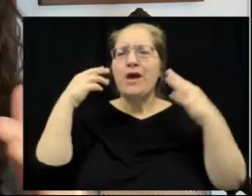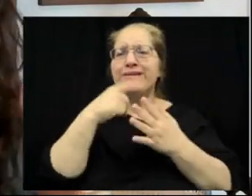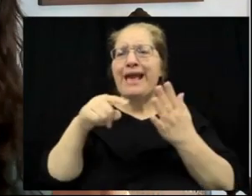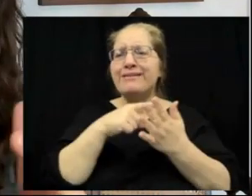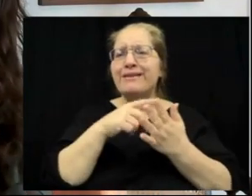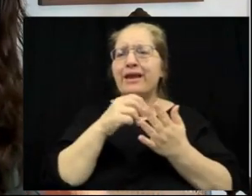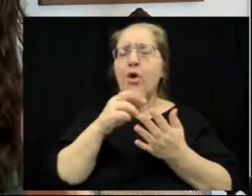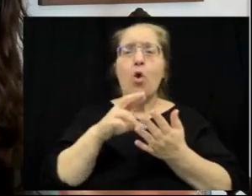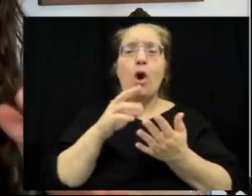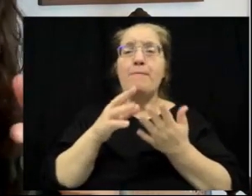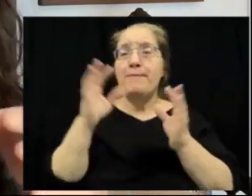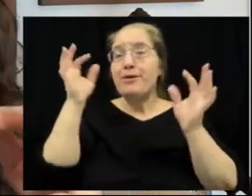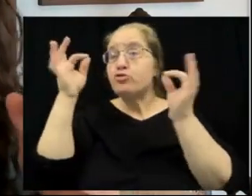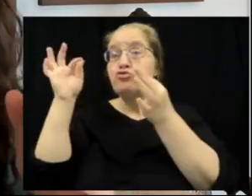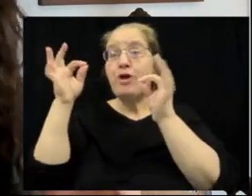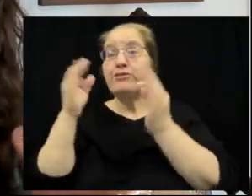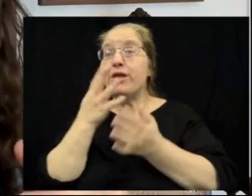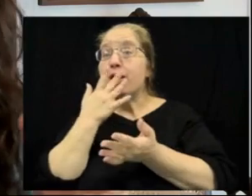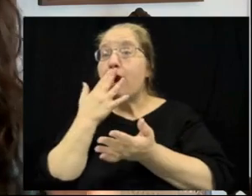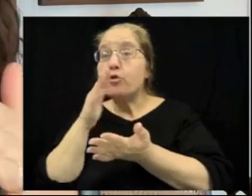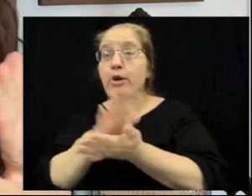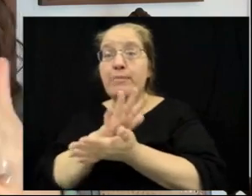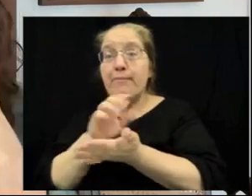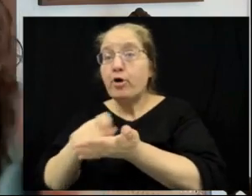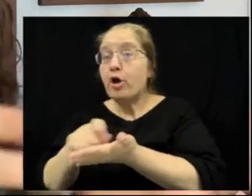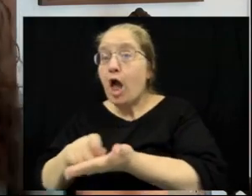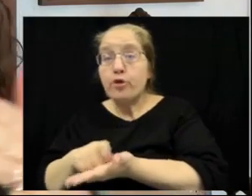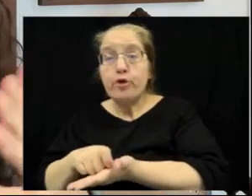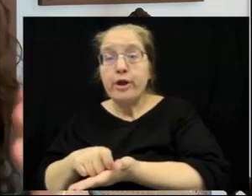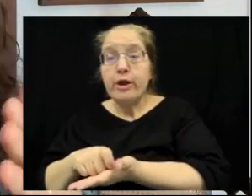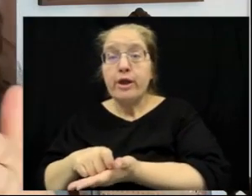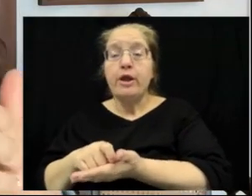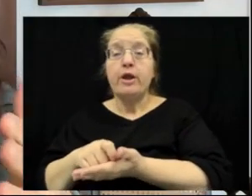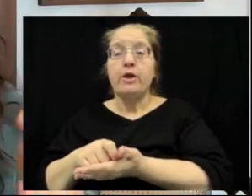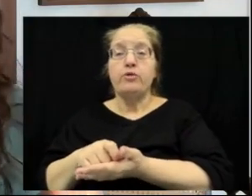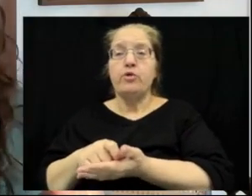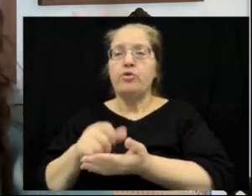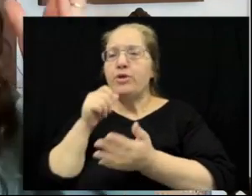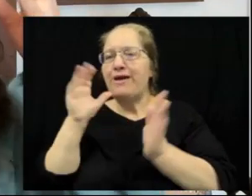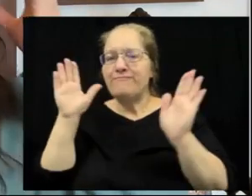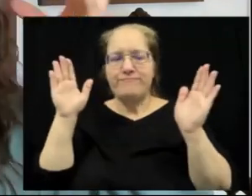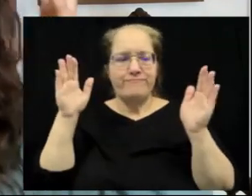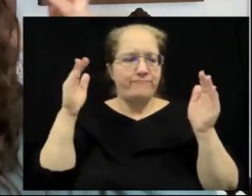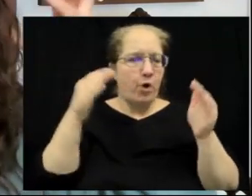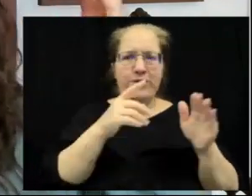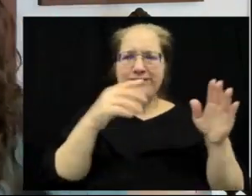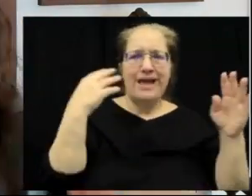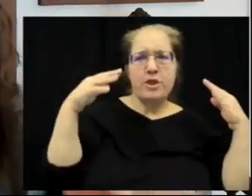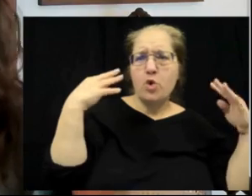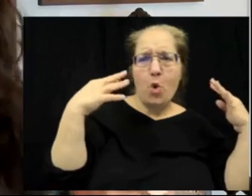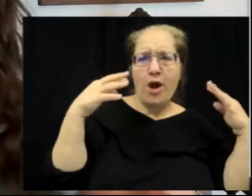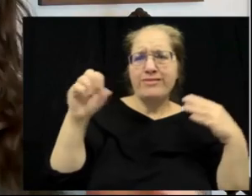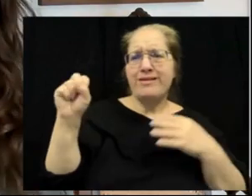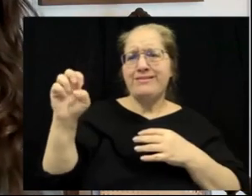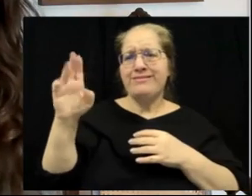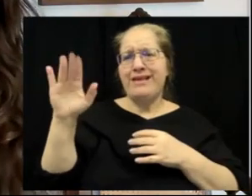coloring sheet, like those maze type ones, so that the distraction away from those thoughts and that sensory